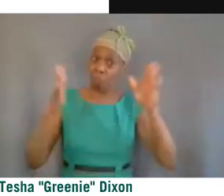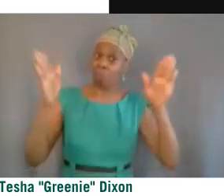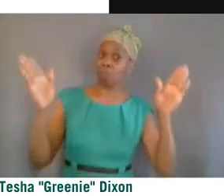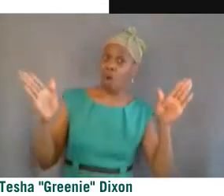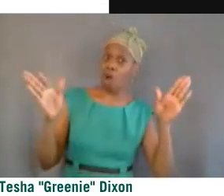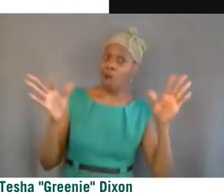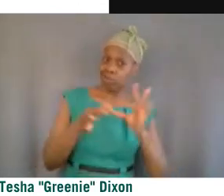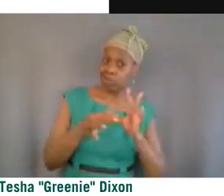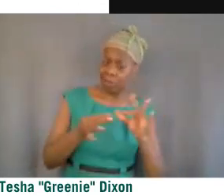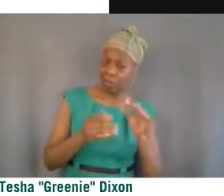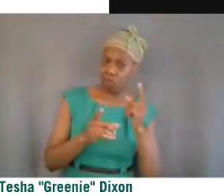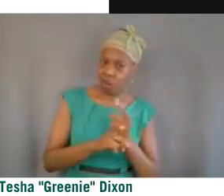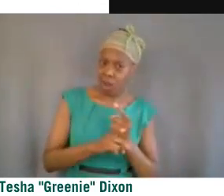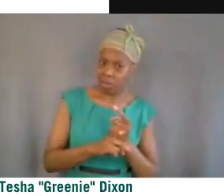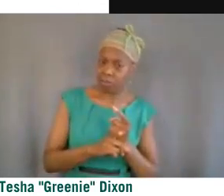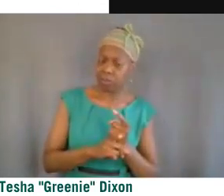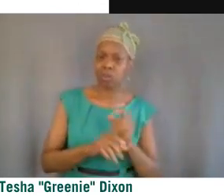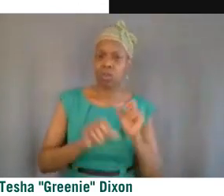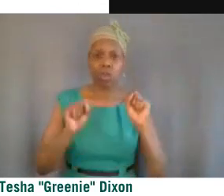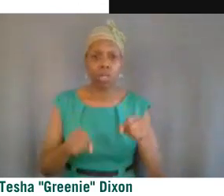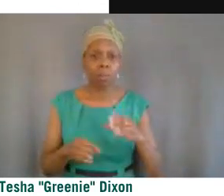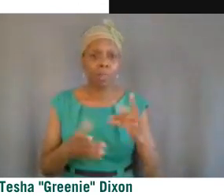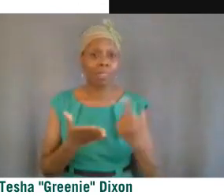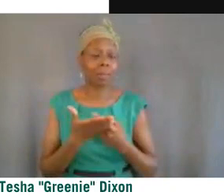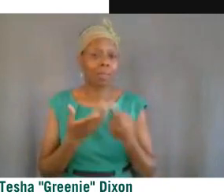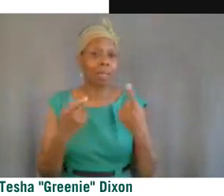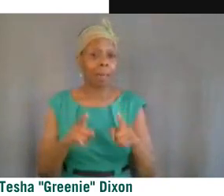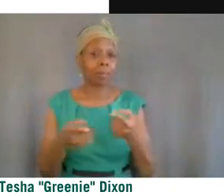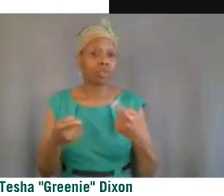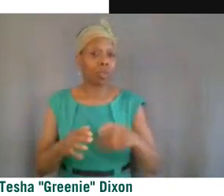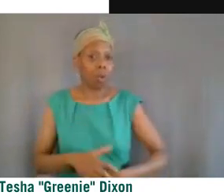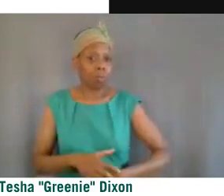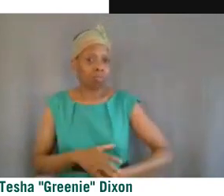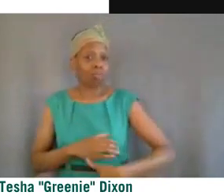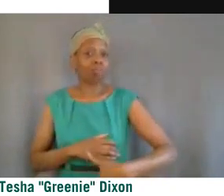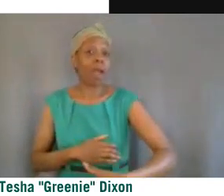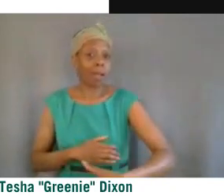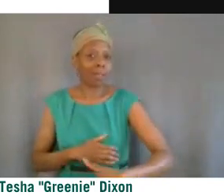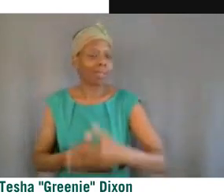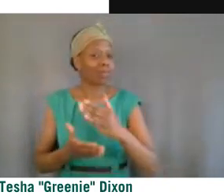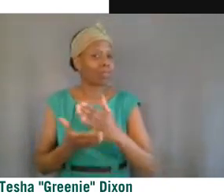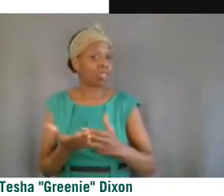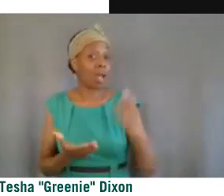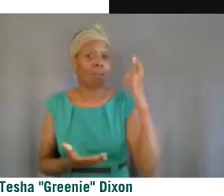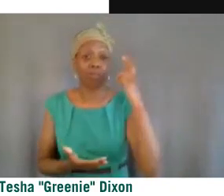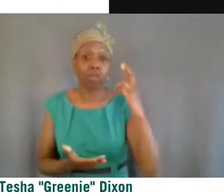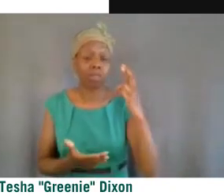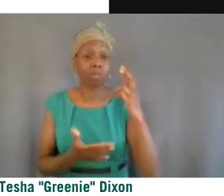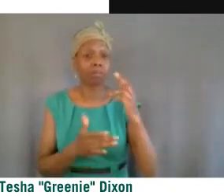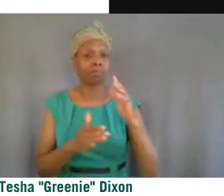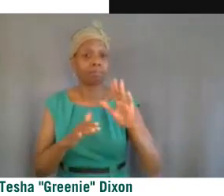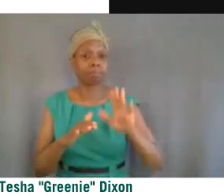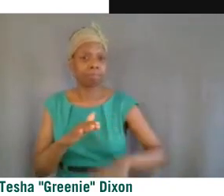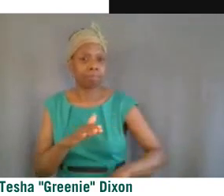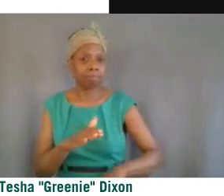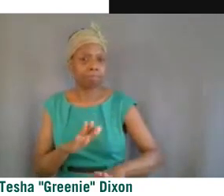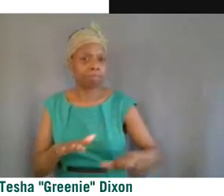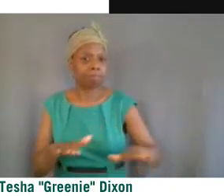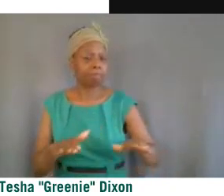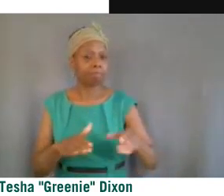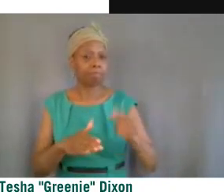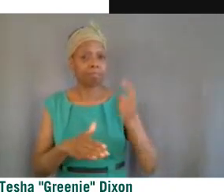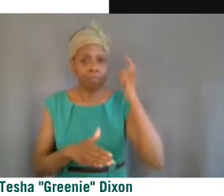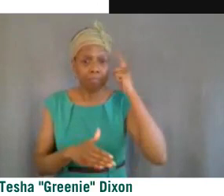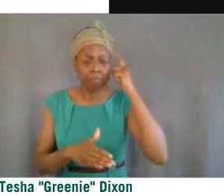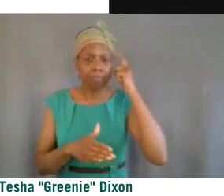it could be something that happens during pregnancy, that for some reason a child's brain develops differently. It could be